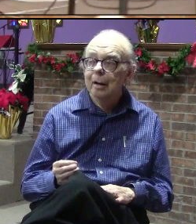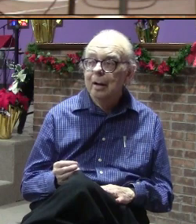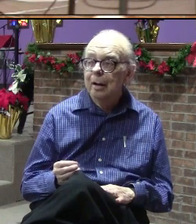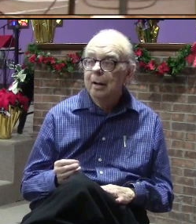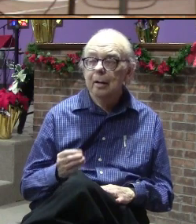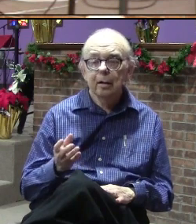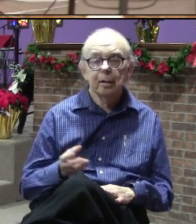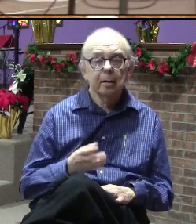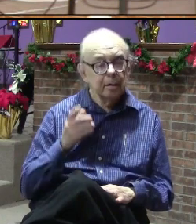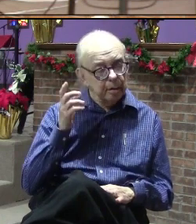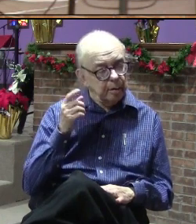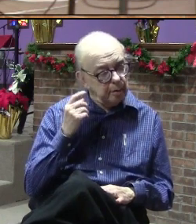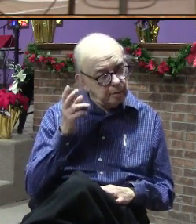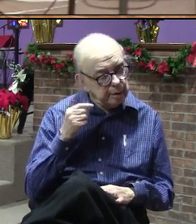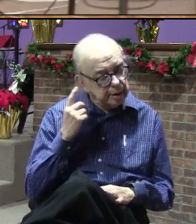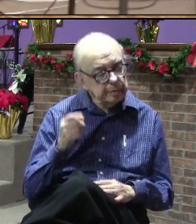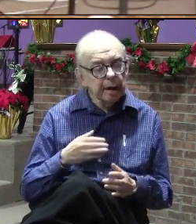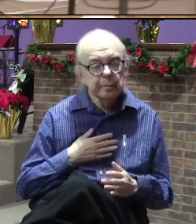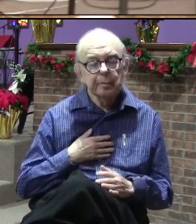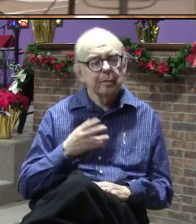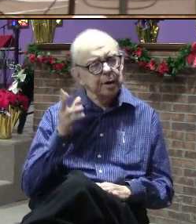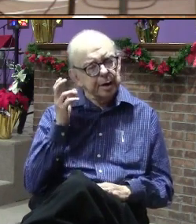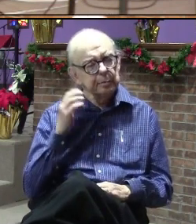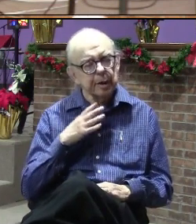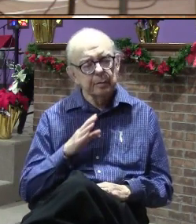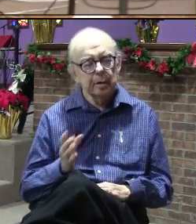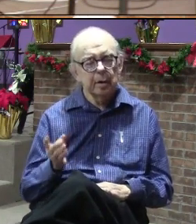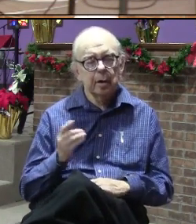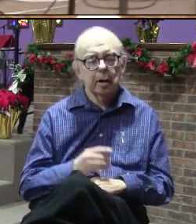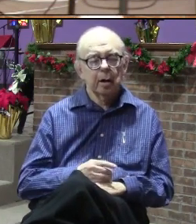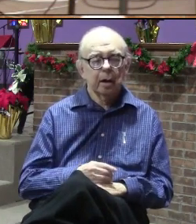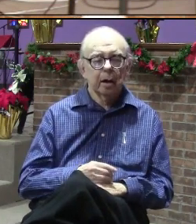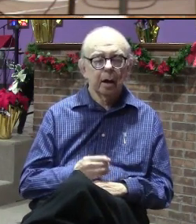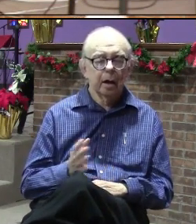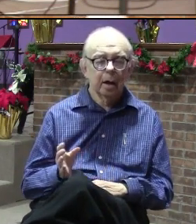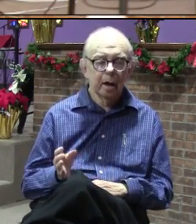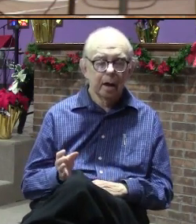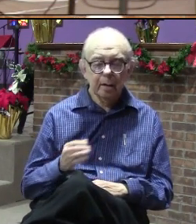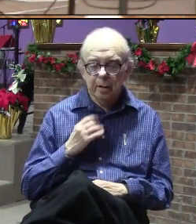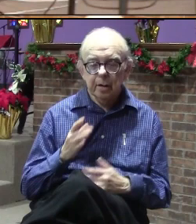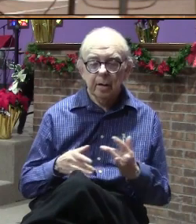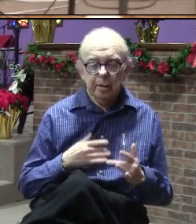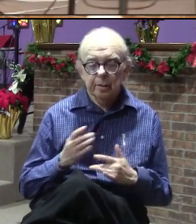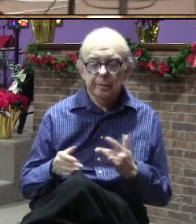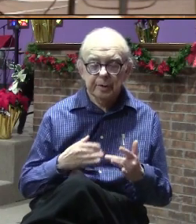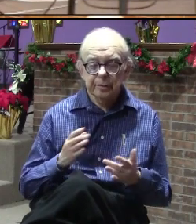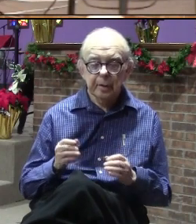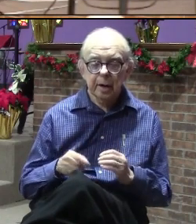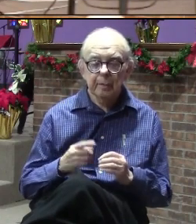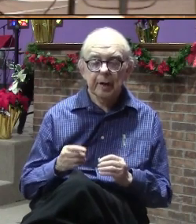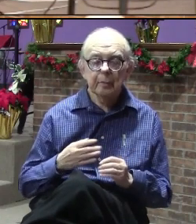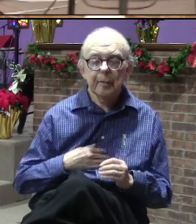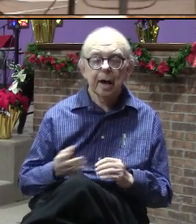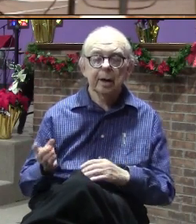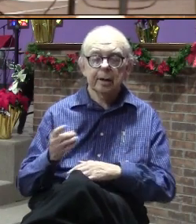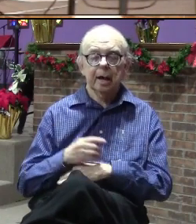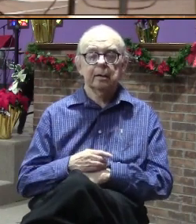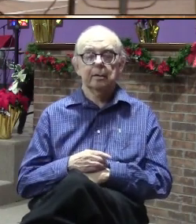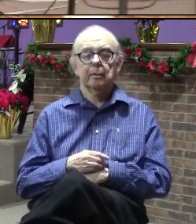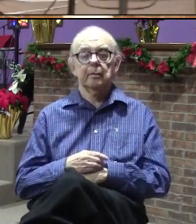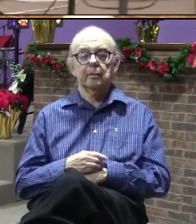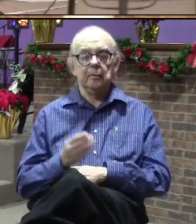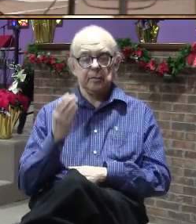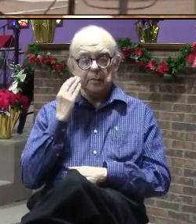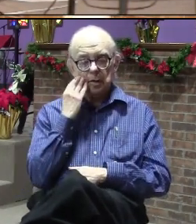You want to hear about my day? No, I really don't. I want you to be excited about mine. You